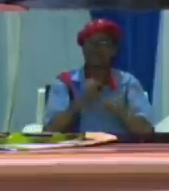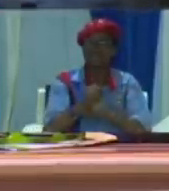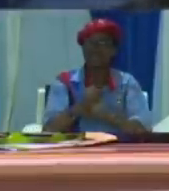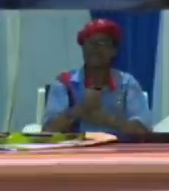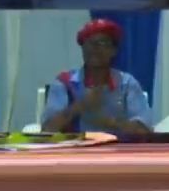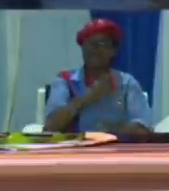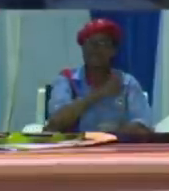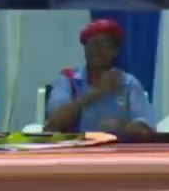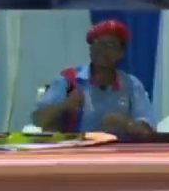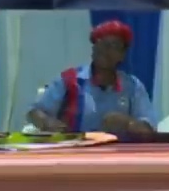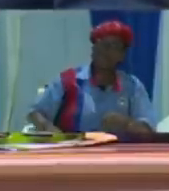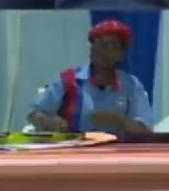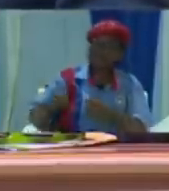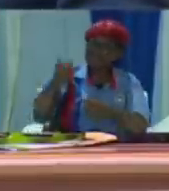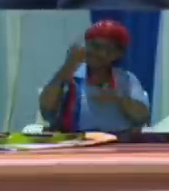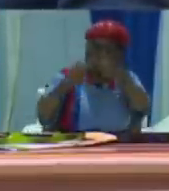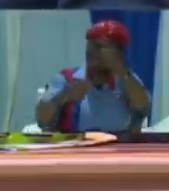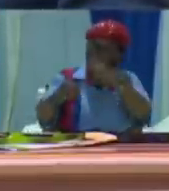David came. David wa.